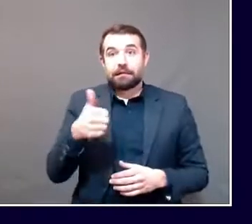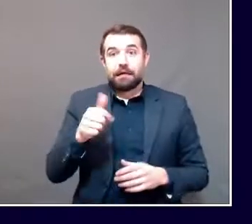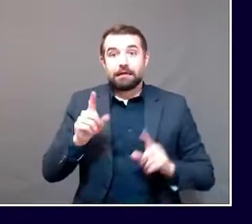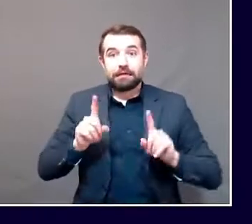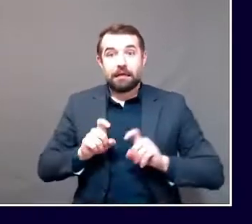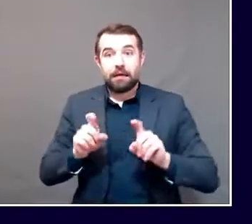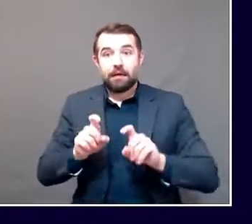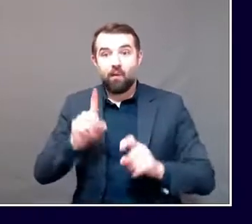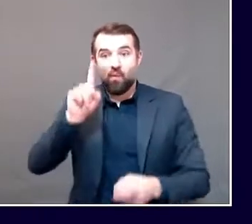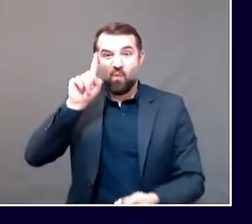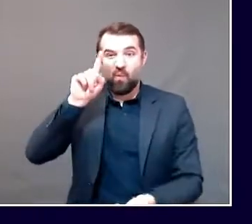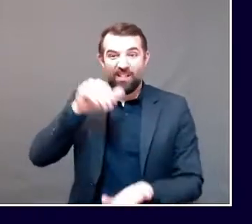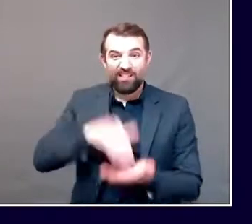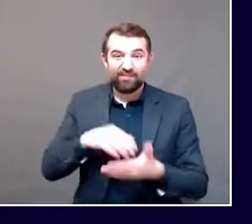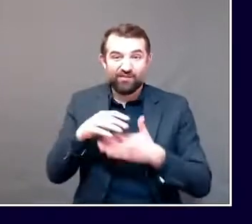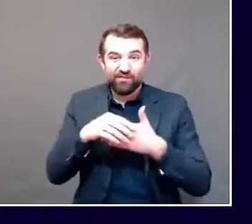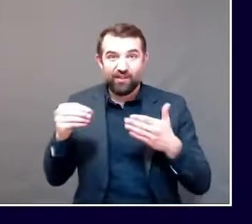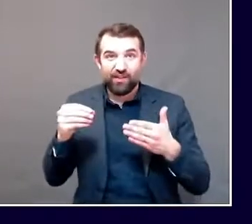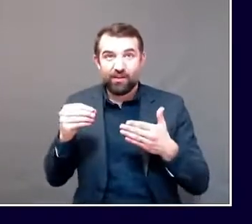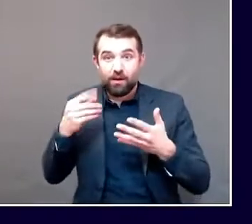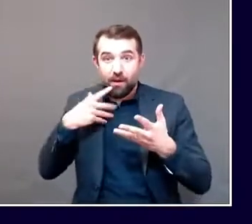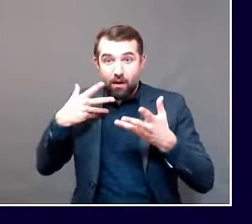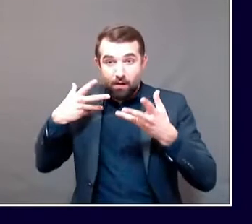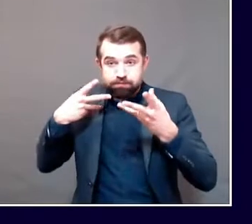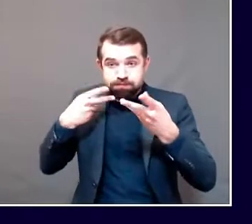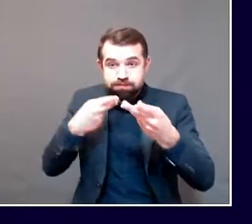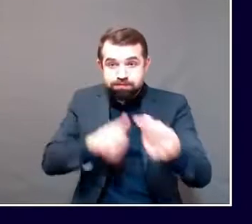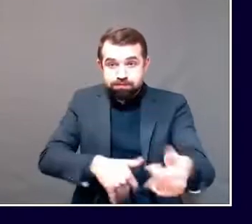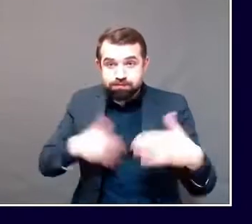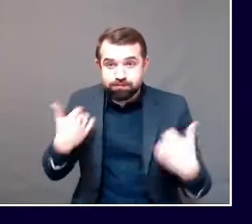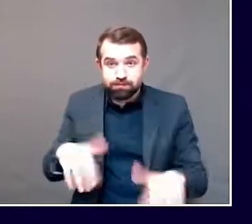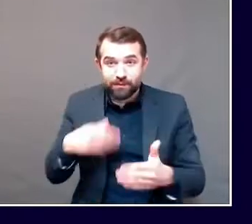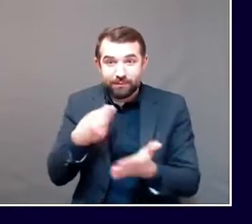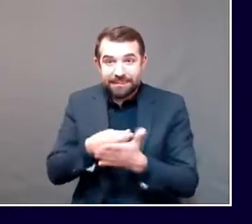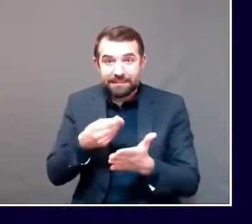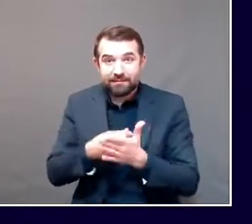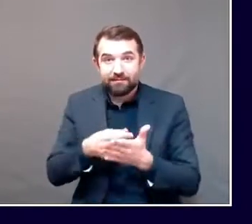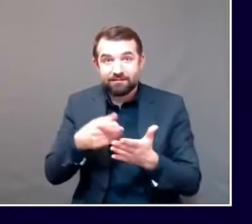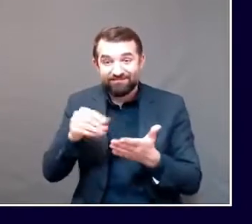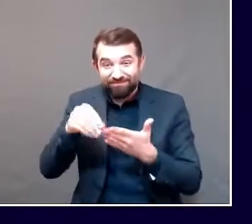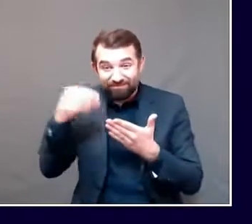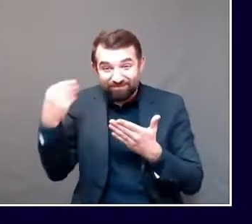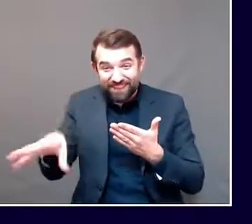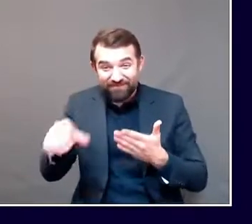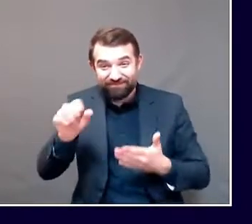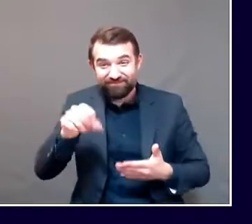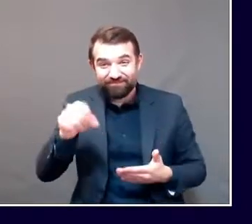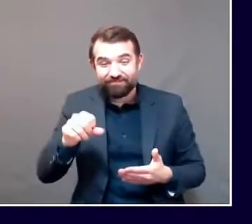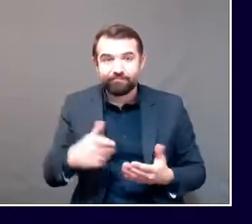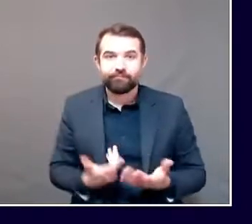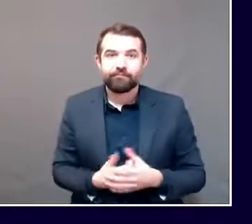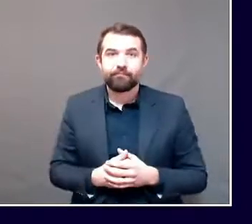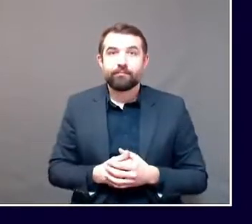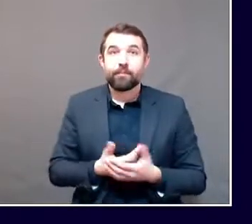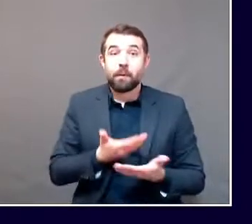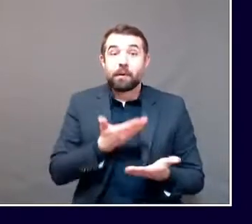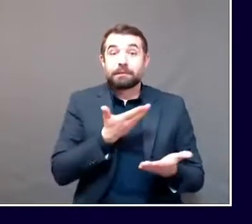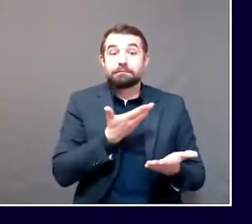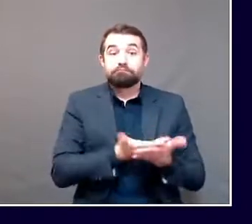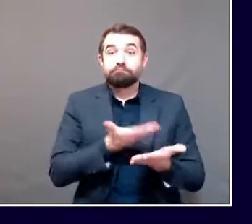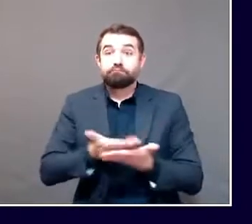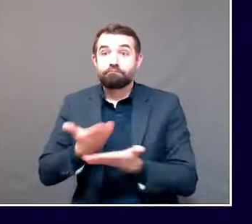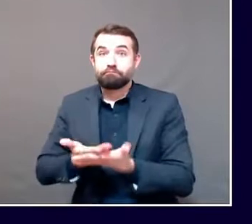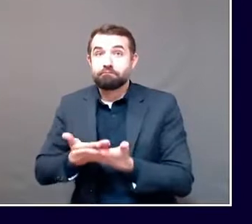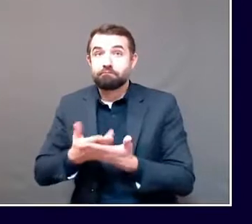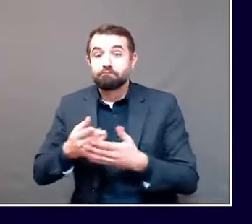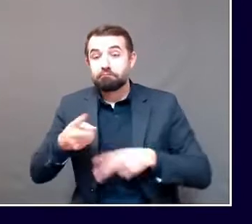pricey. Based on what I've reviewed and the data that I have looked at, Bob, the test is reliable. I don't have